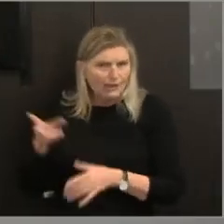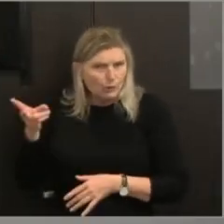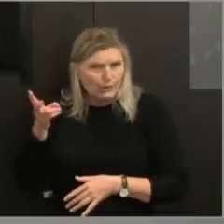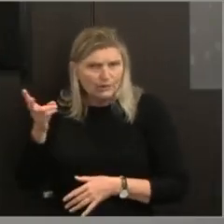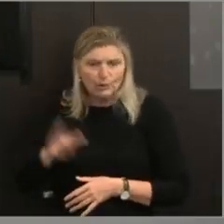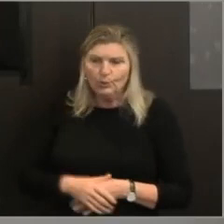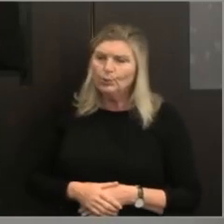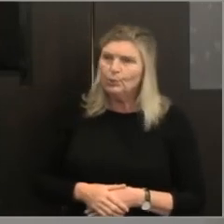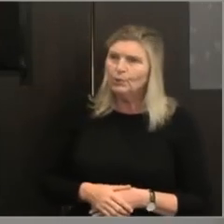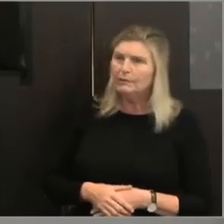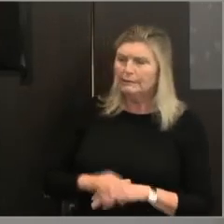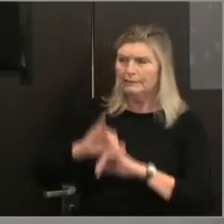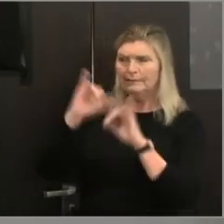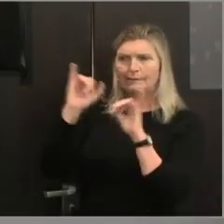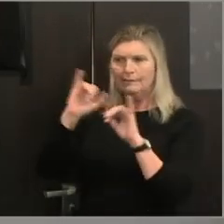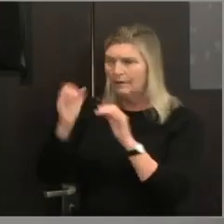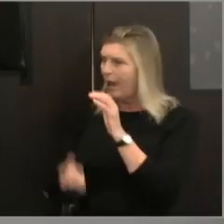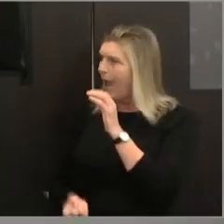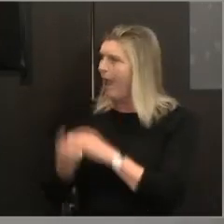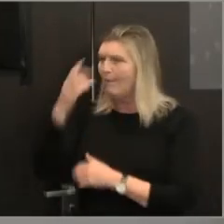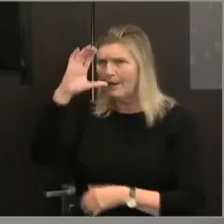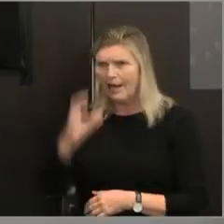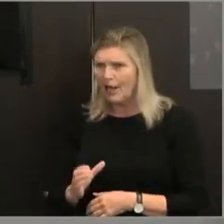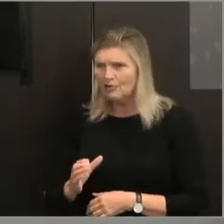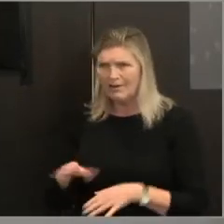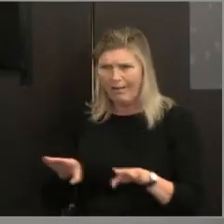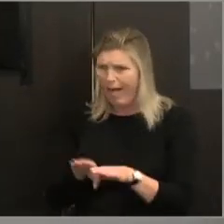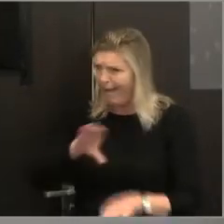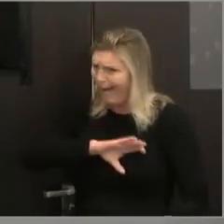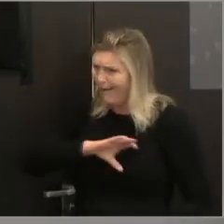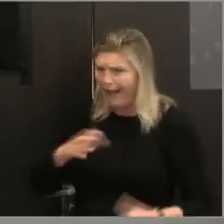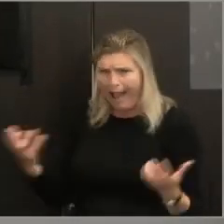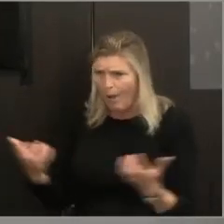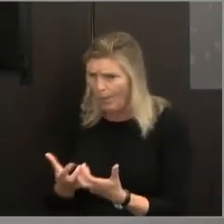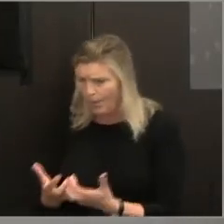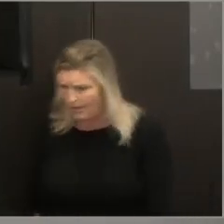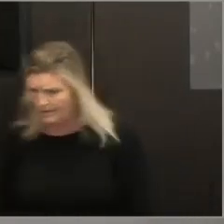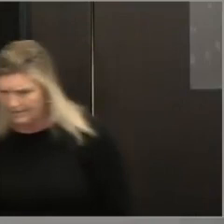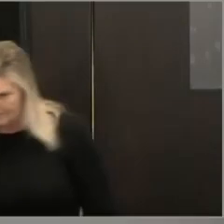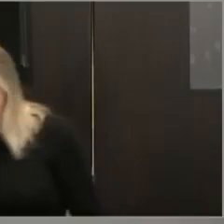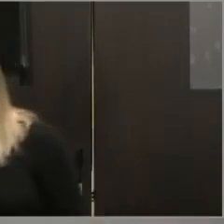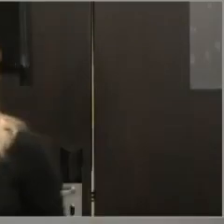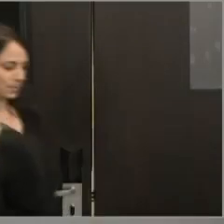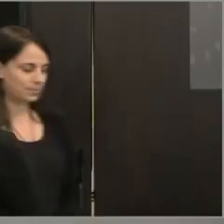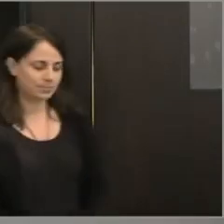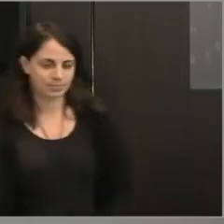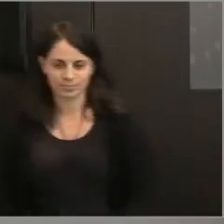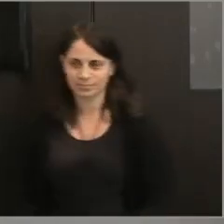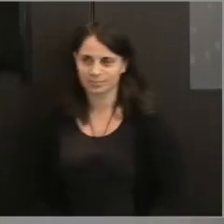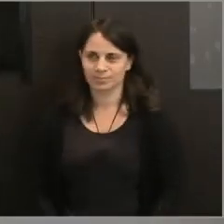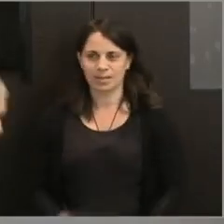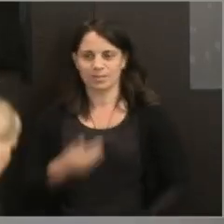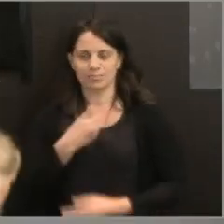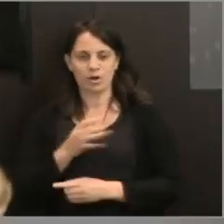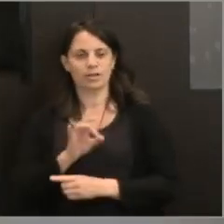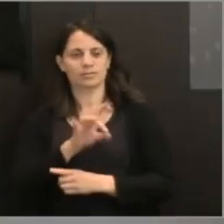as something that could have happened in a country such as Canada, which has long prided itself on being a